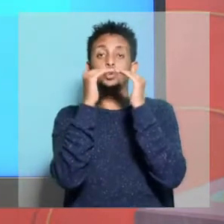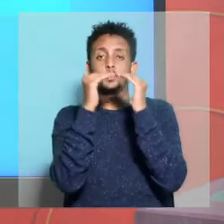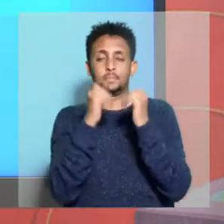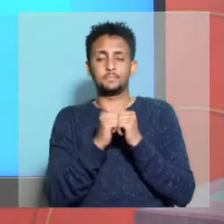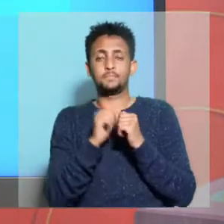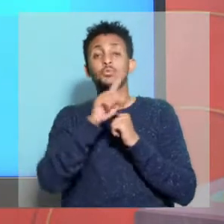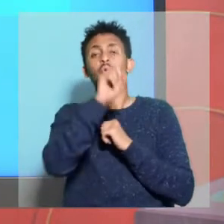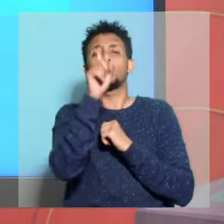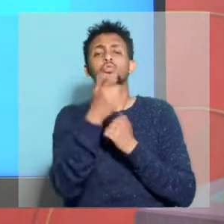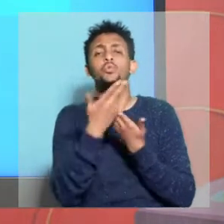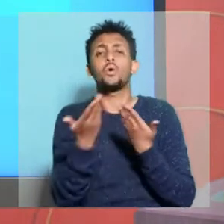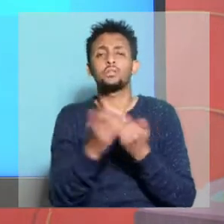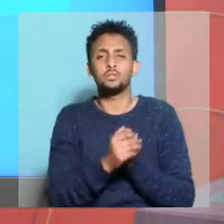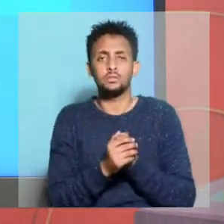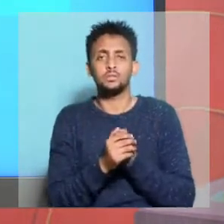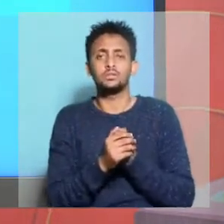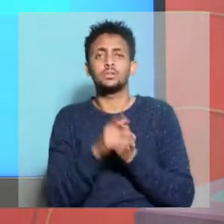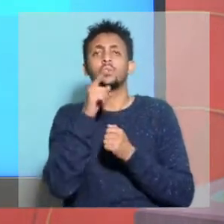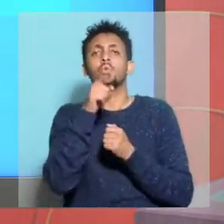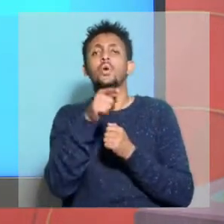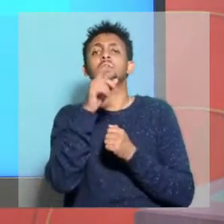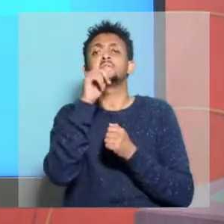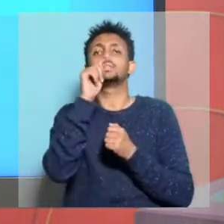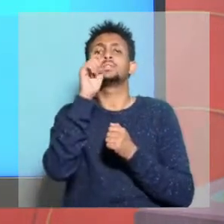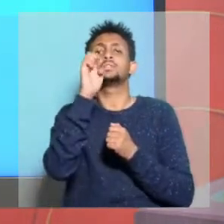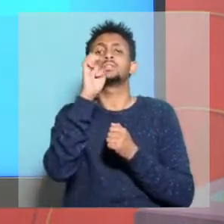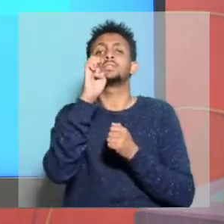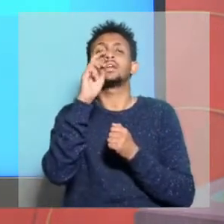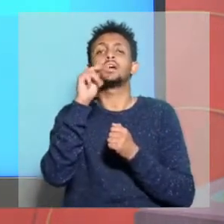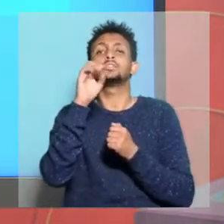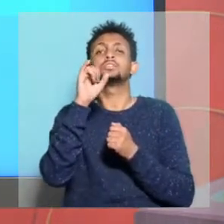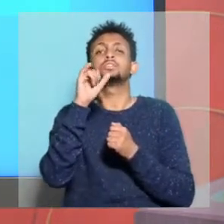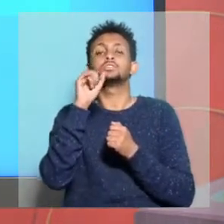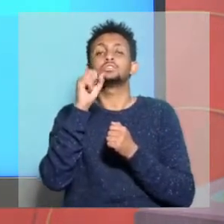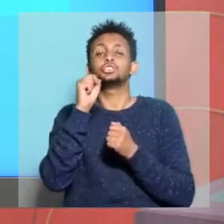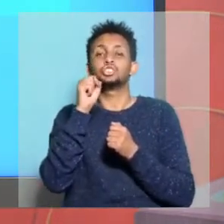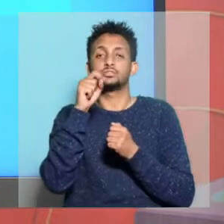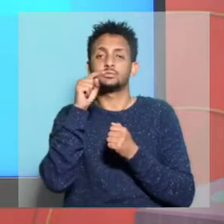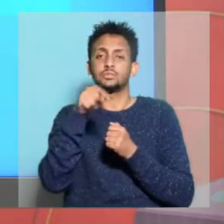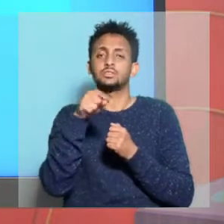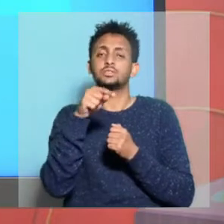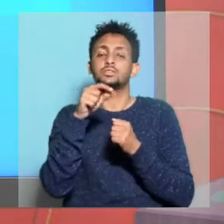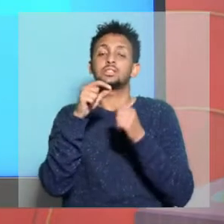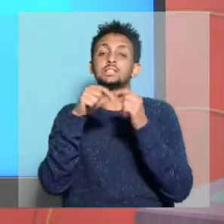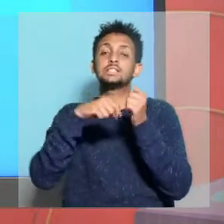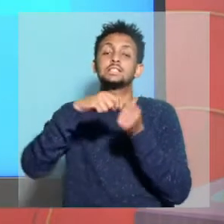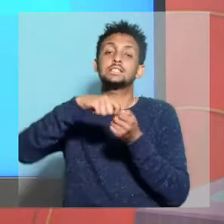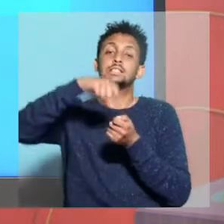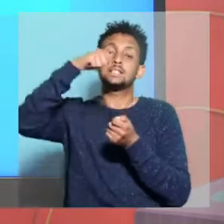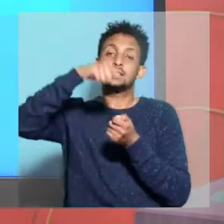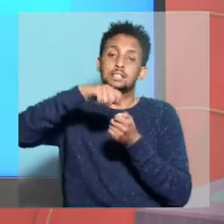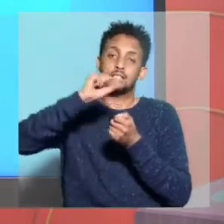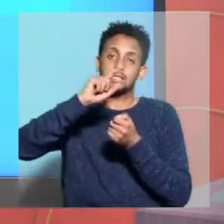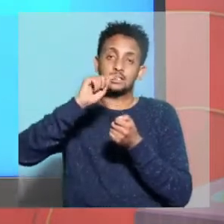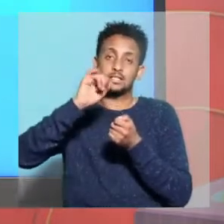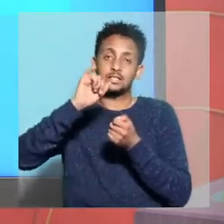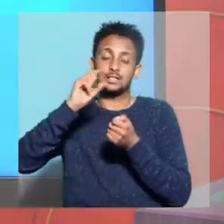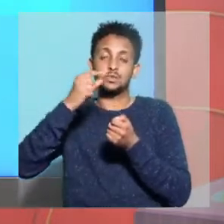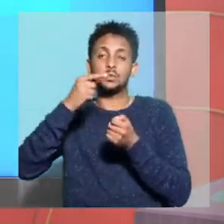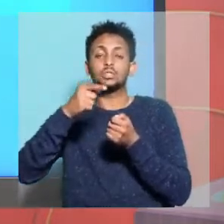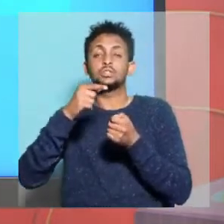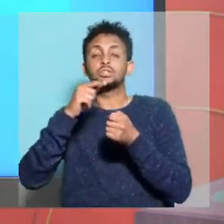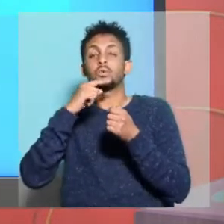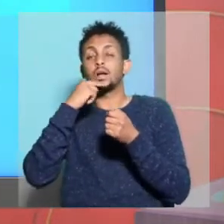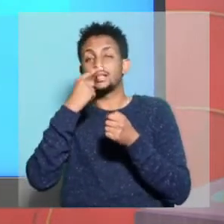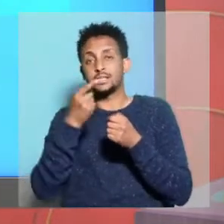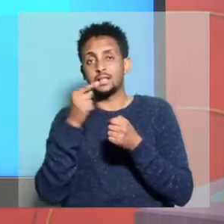And the question is, what are the tension exerted on each objects, on each strings, or on each cords,